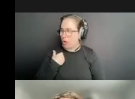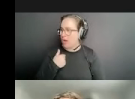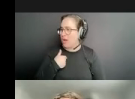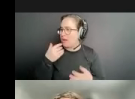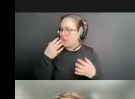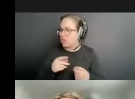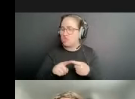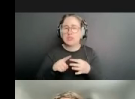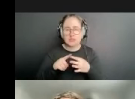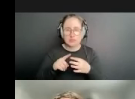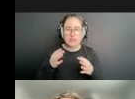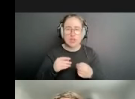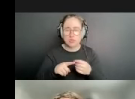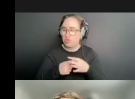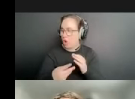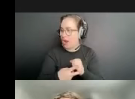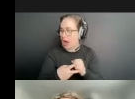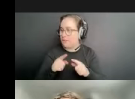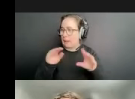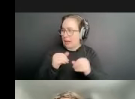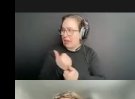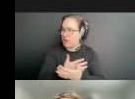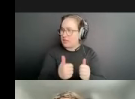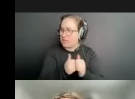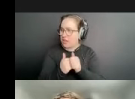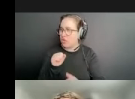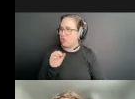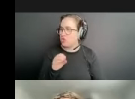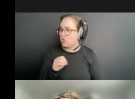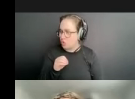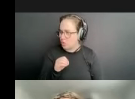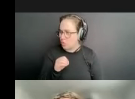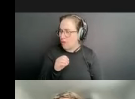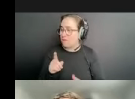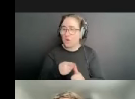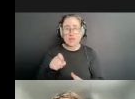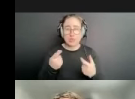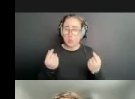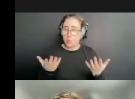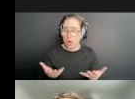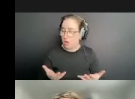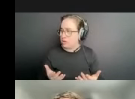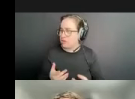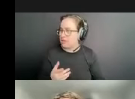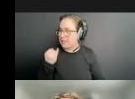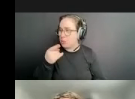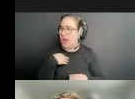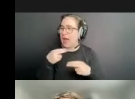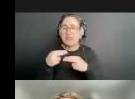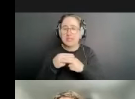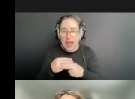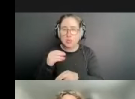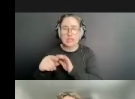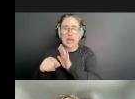start archiving and putting everything together. So, first, what you need to do is if you have slides and negatives, you need to